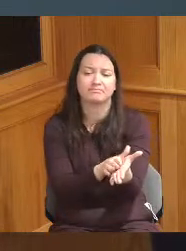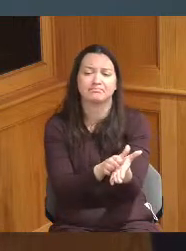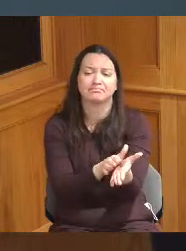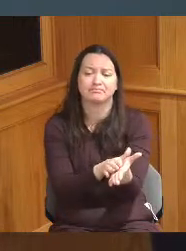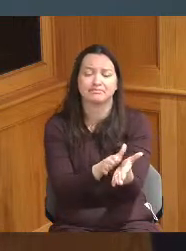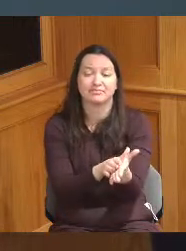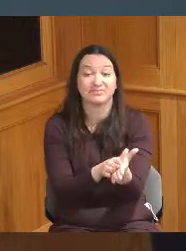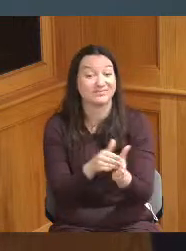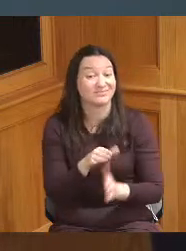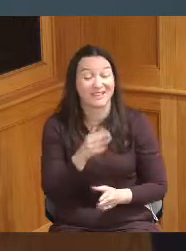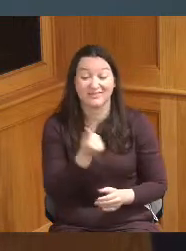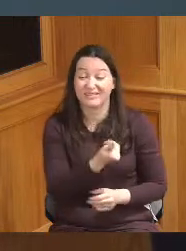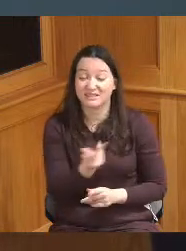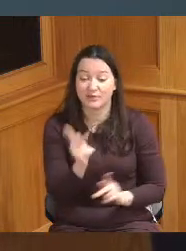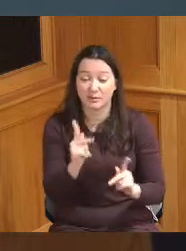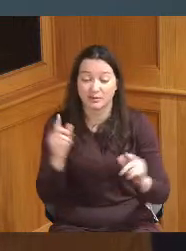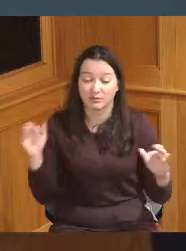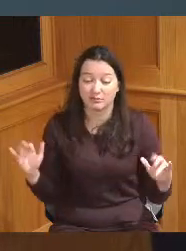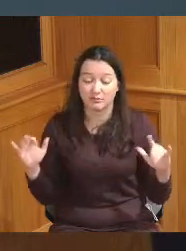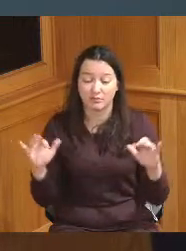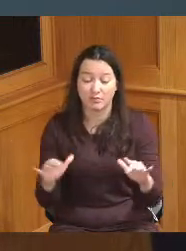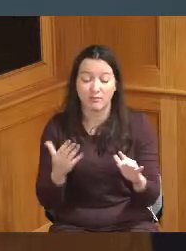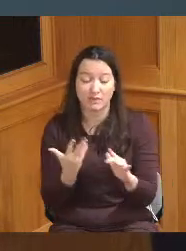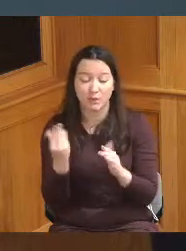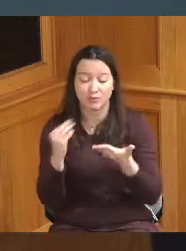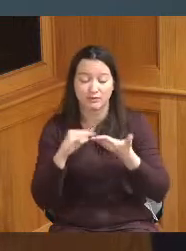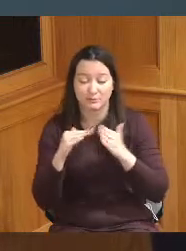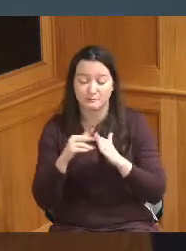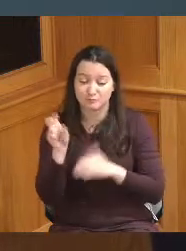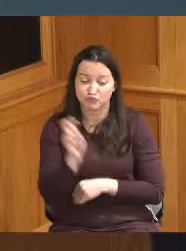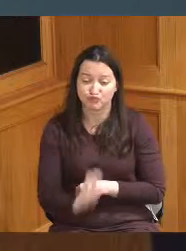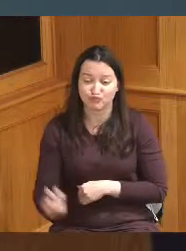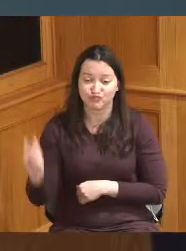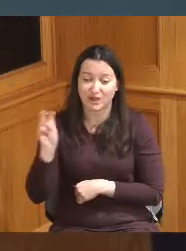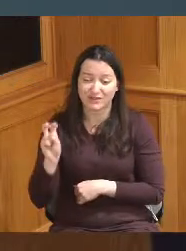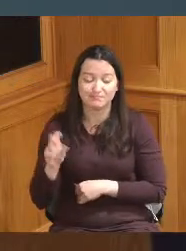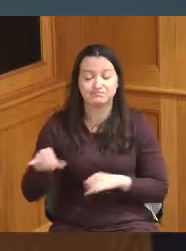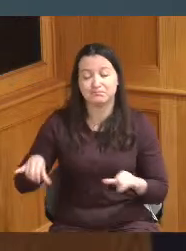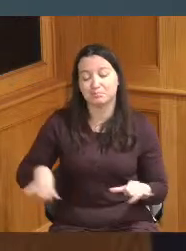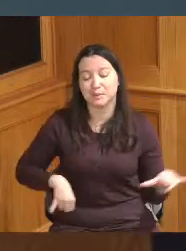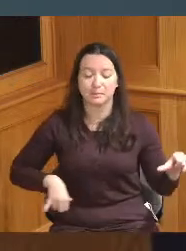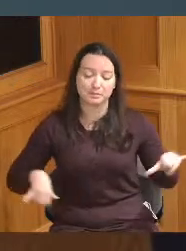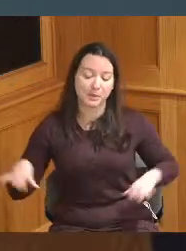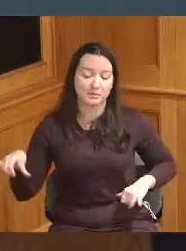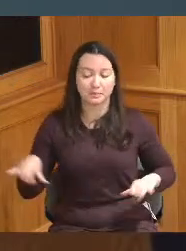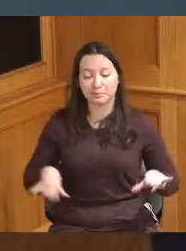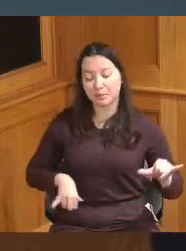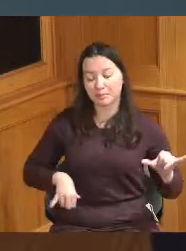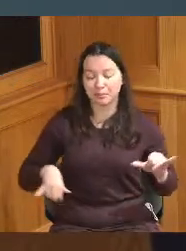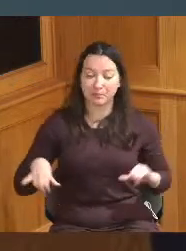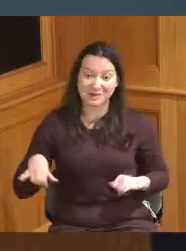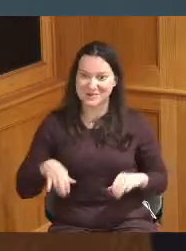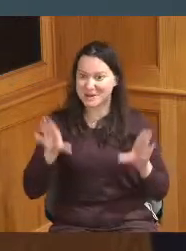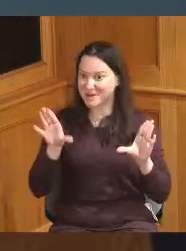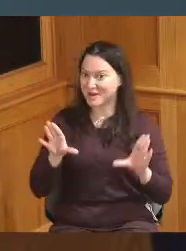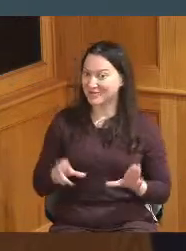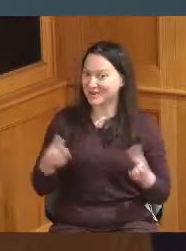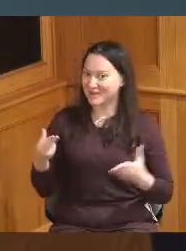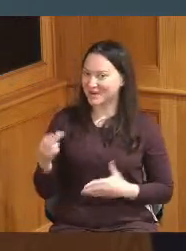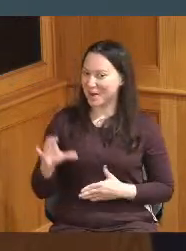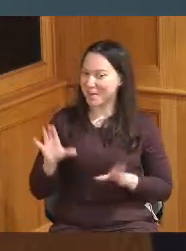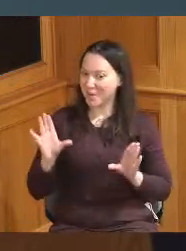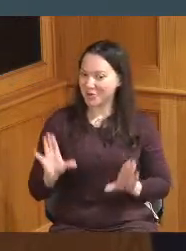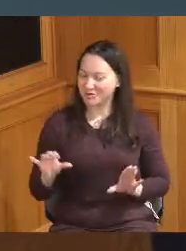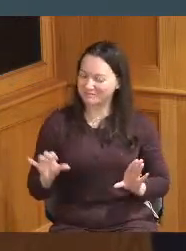And they had several people coming from out of town that came to it as well. So we did a little showing off about how, again, how great we are down here